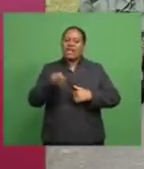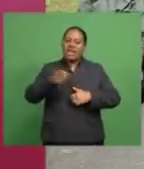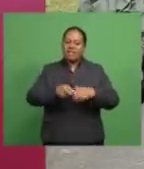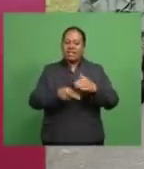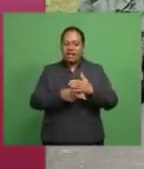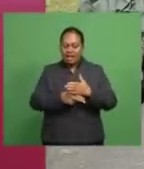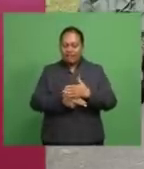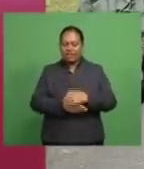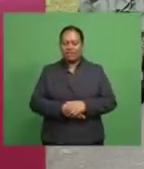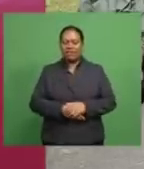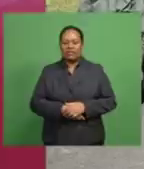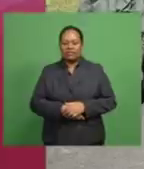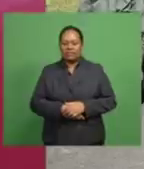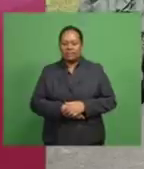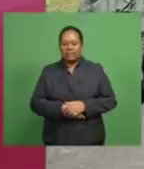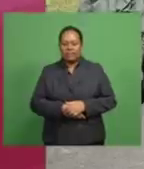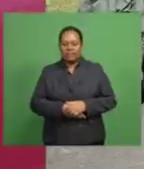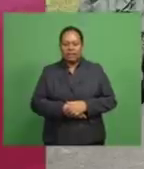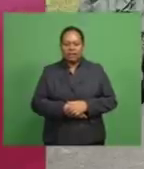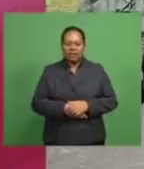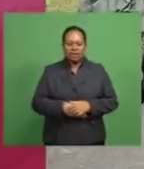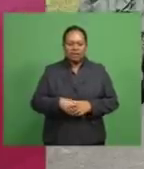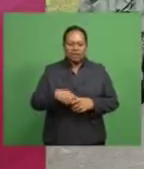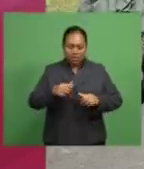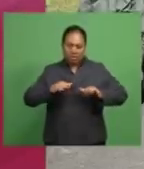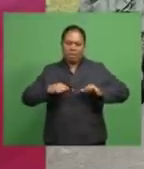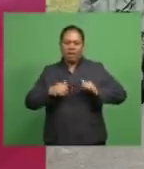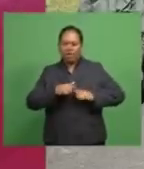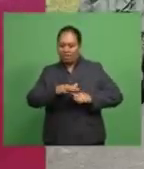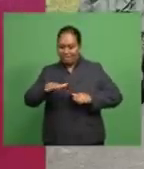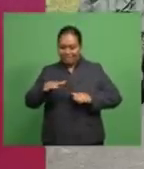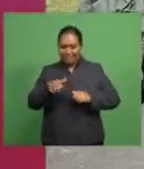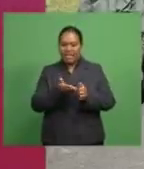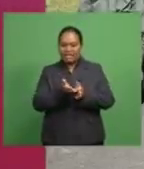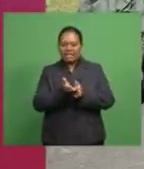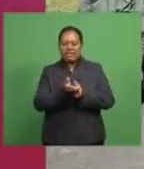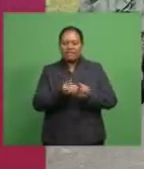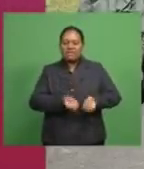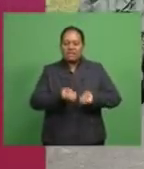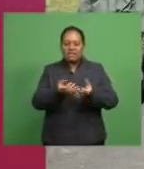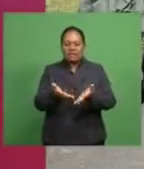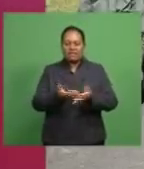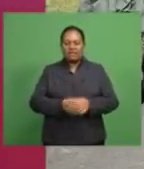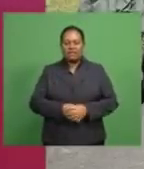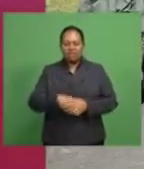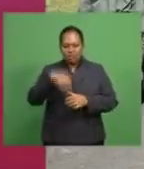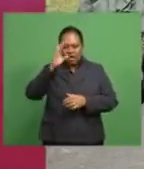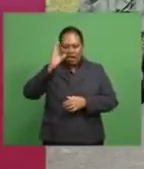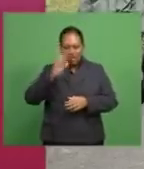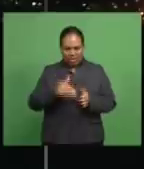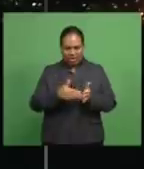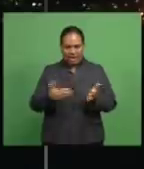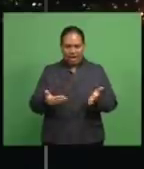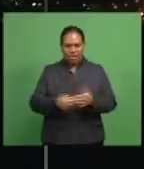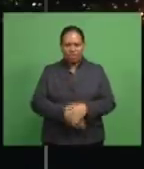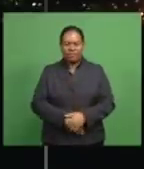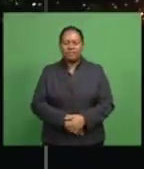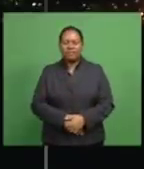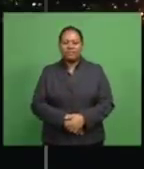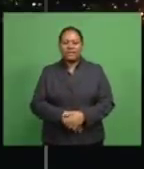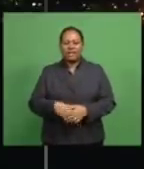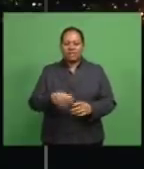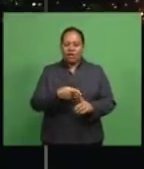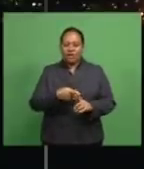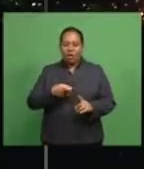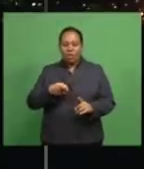We thank them for their service, and we're proud of the service they are doing to the country this time. Former